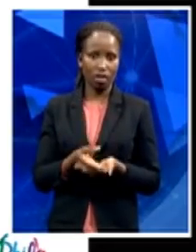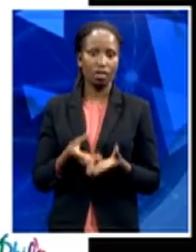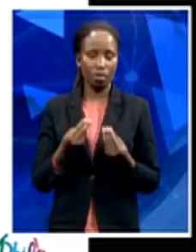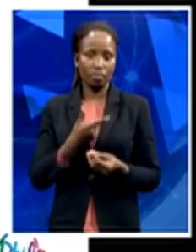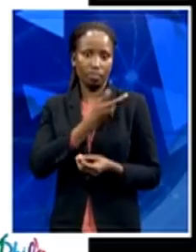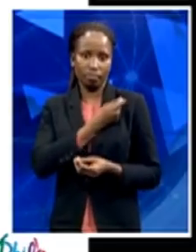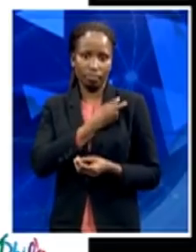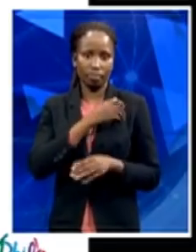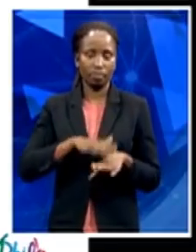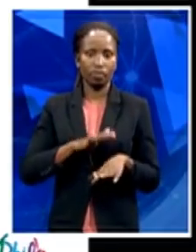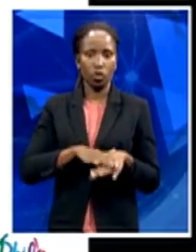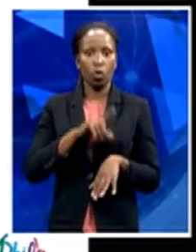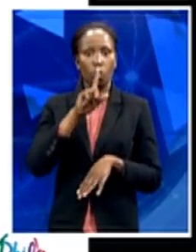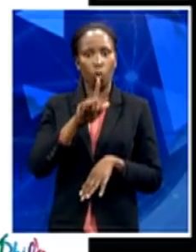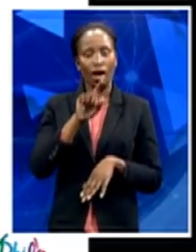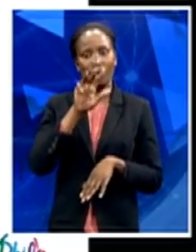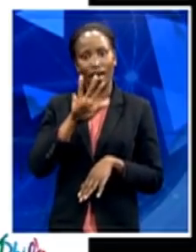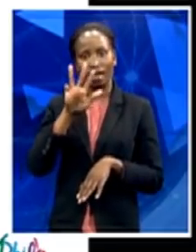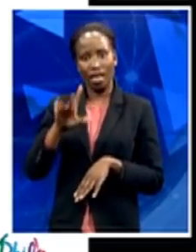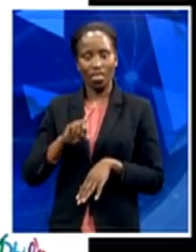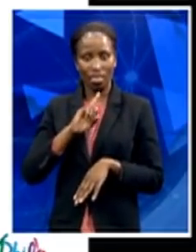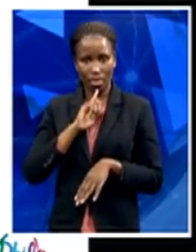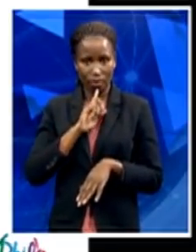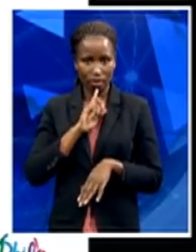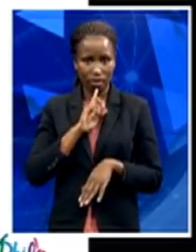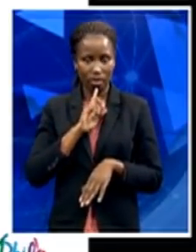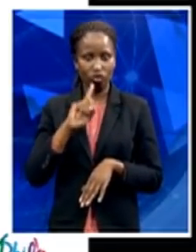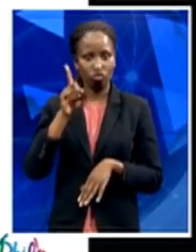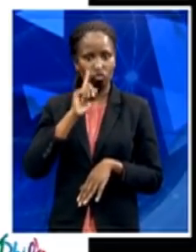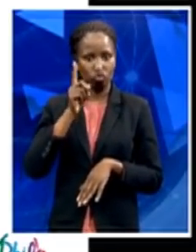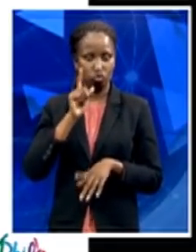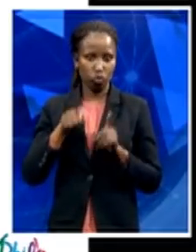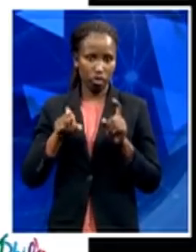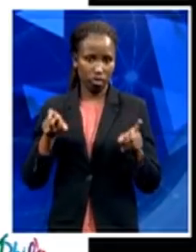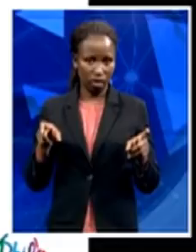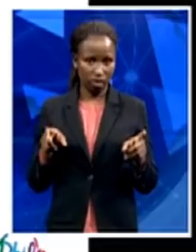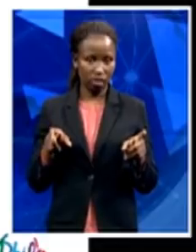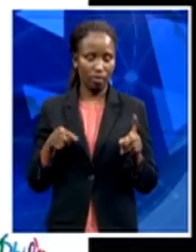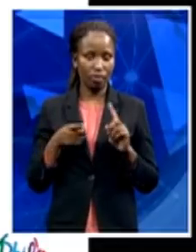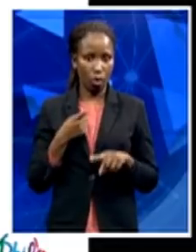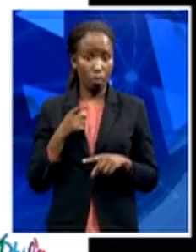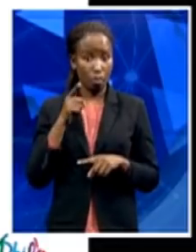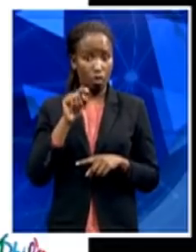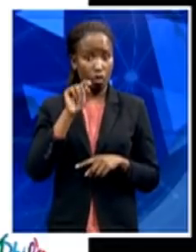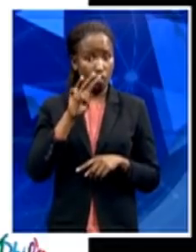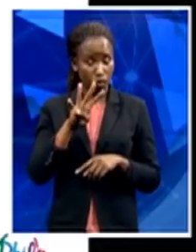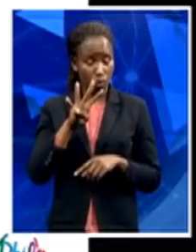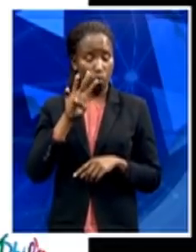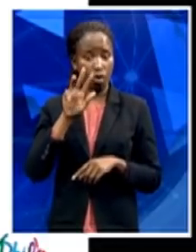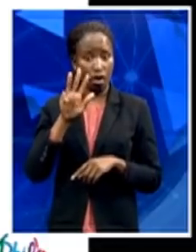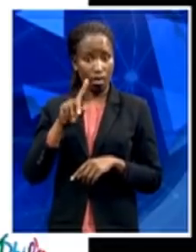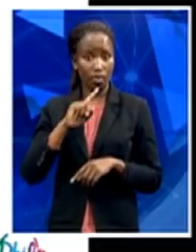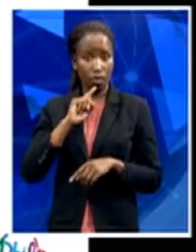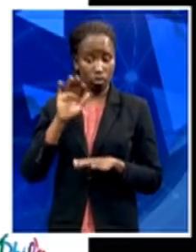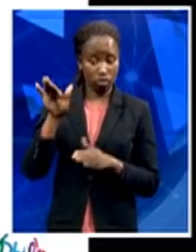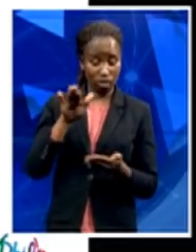199,000 educators out of the 499,000 total educators that we